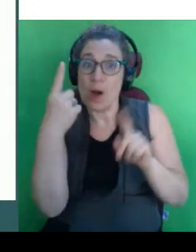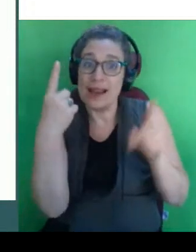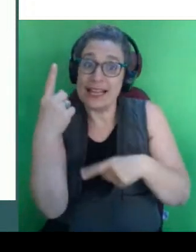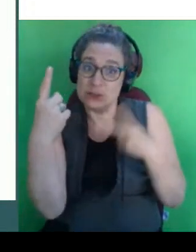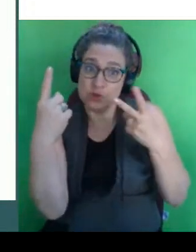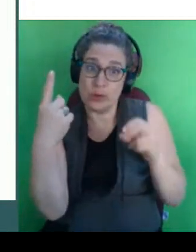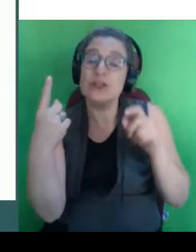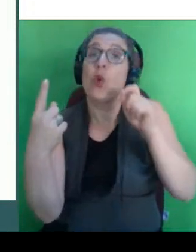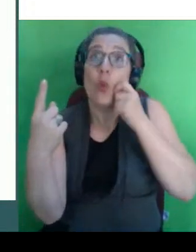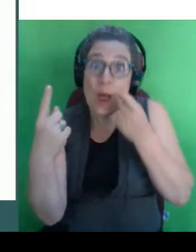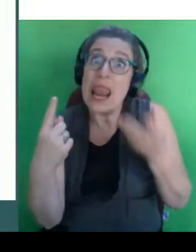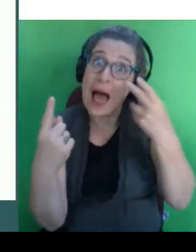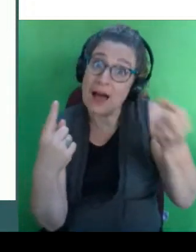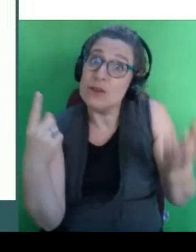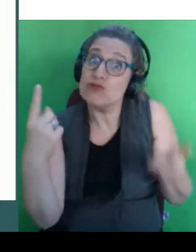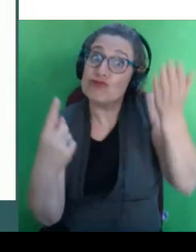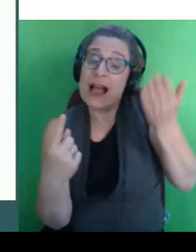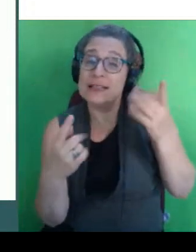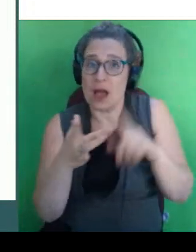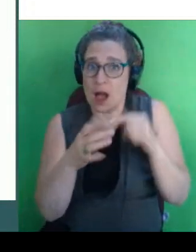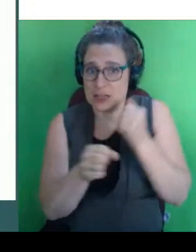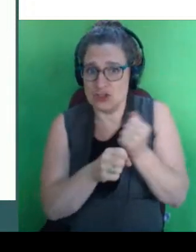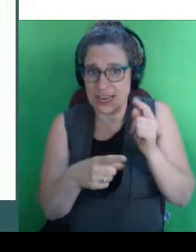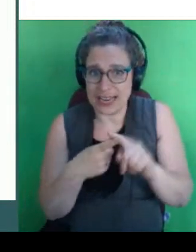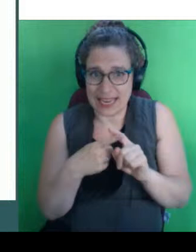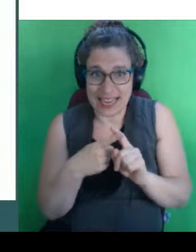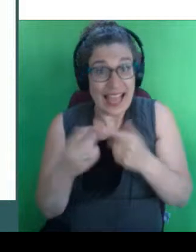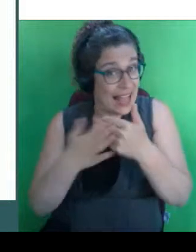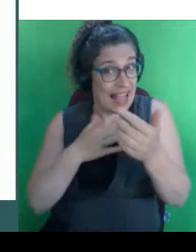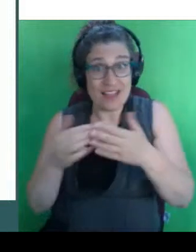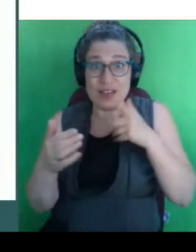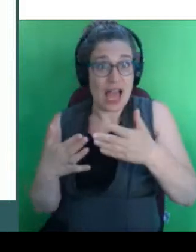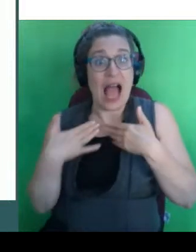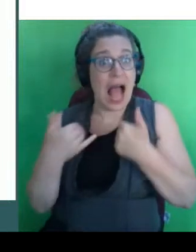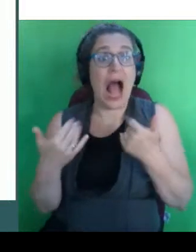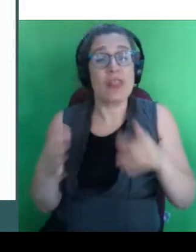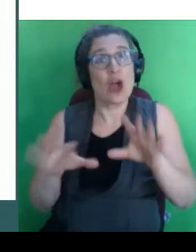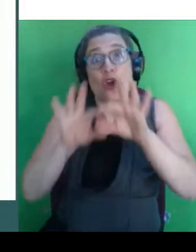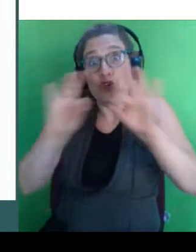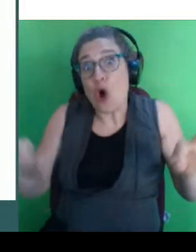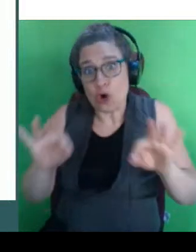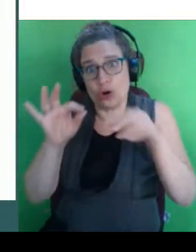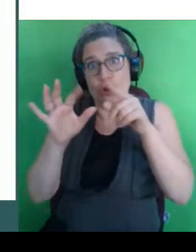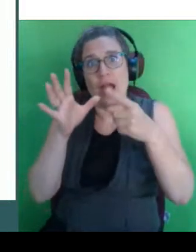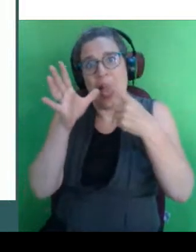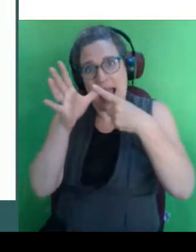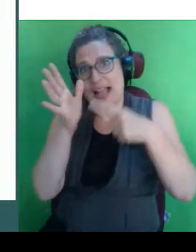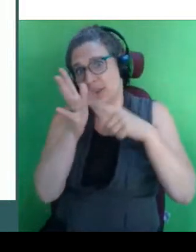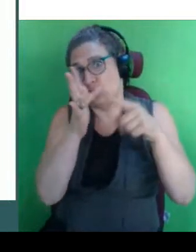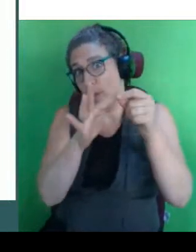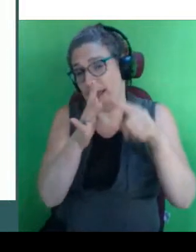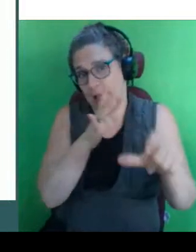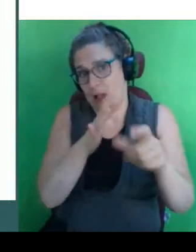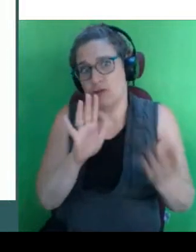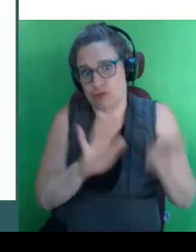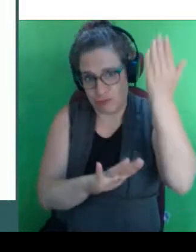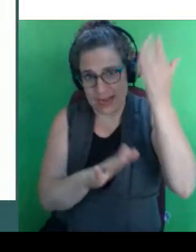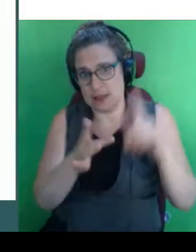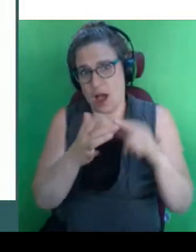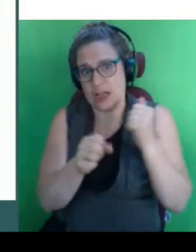IgE. 1 in 20 healthy non-atopic people will have a raised IgE. and some may have up to several